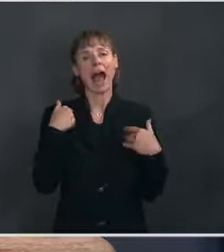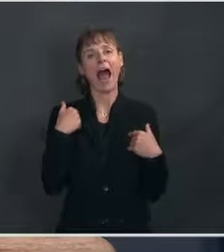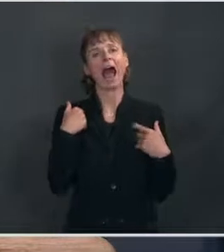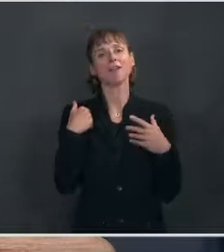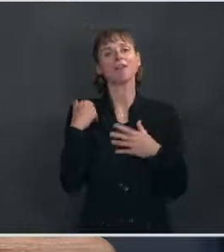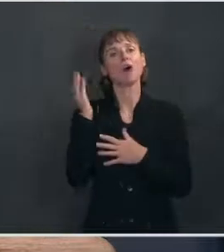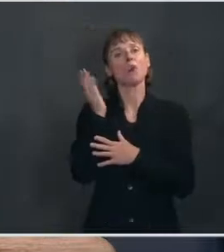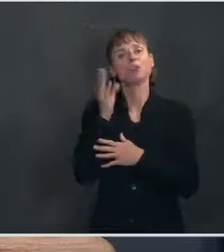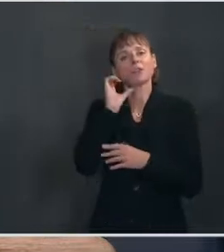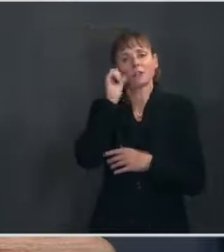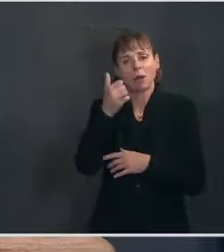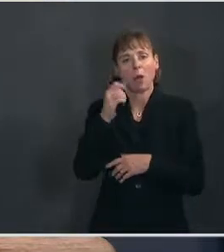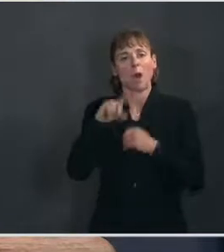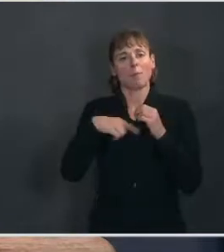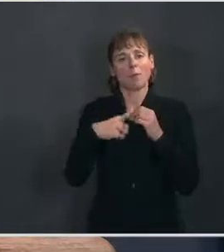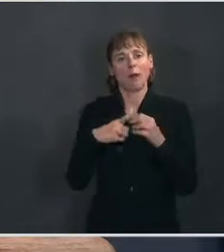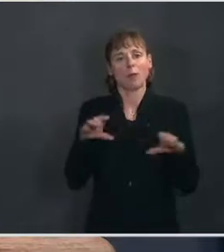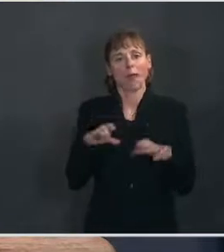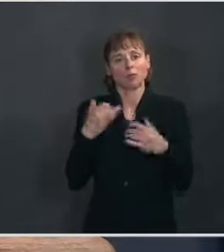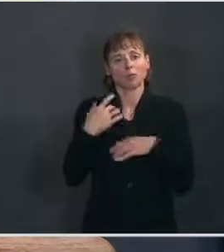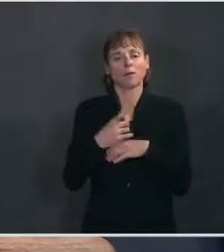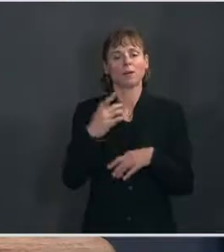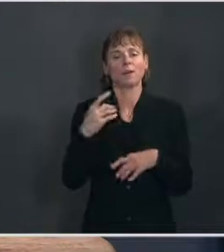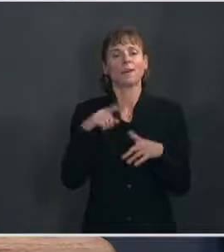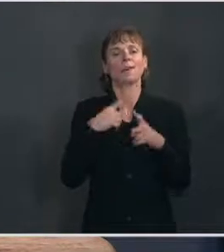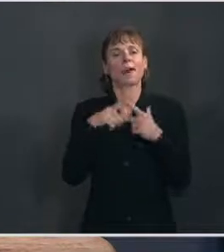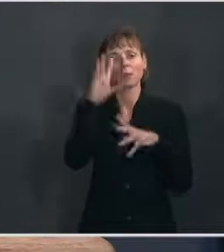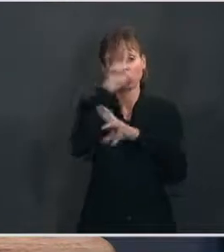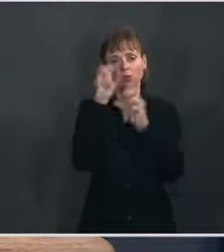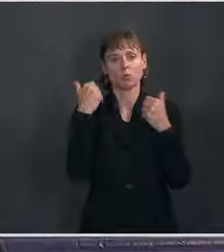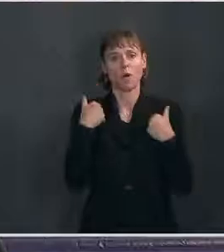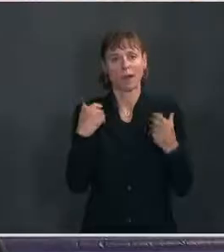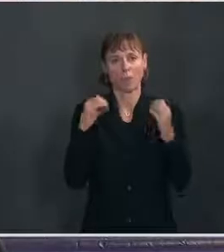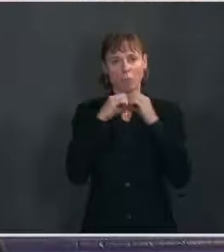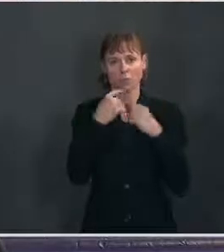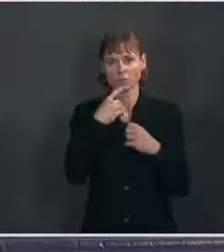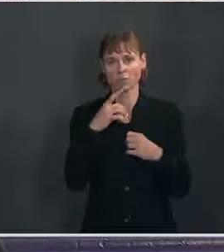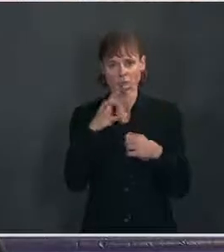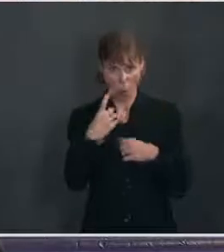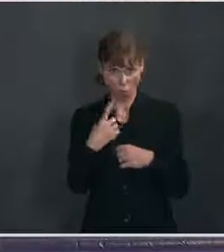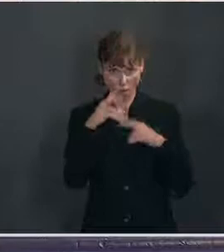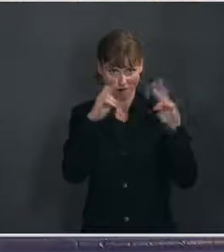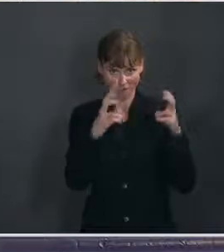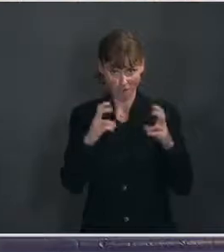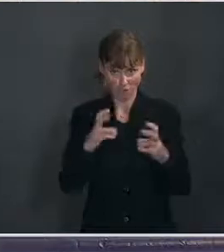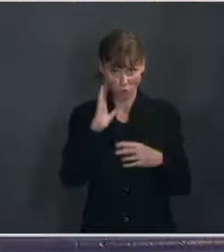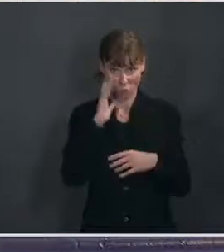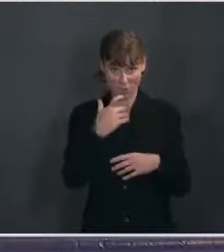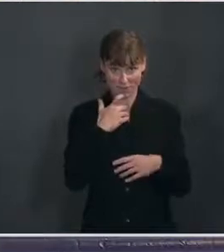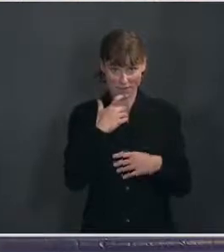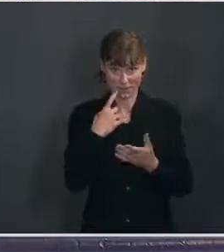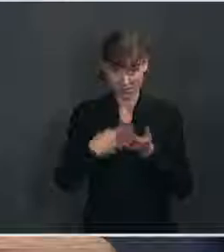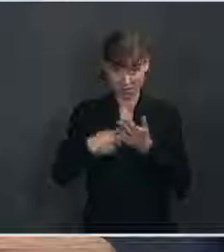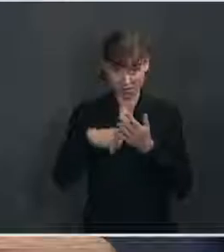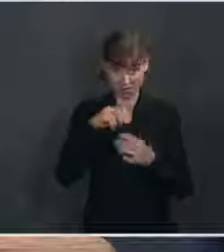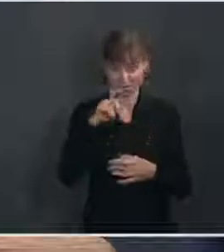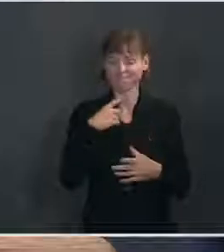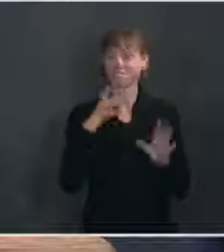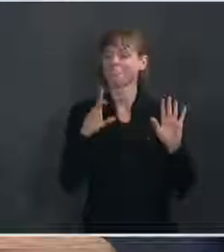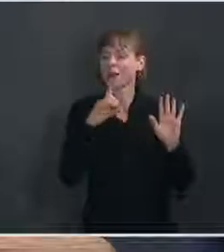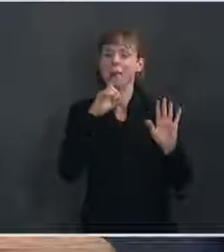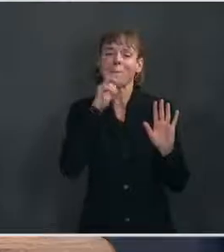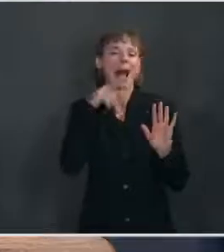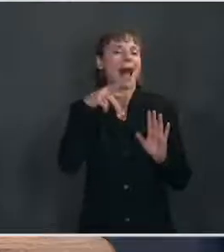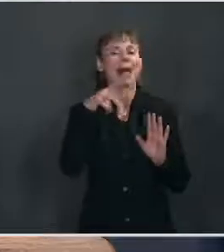will have more to say. So we'll, I'll refer to that. The Is that going to be one of the subjects, one of the items that's going to be discussed? Ms. We don't, I don't, I'm not going to